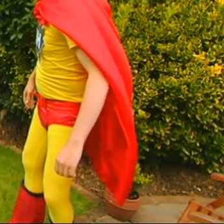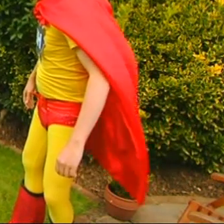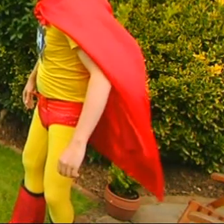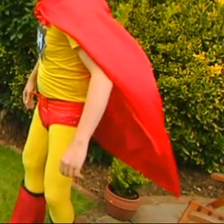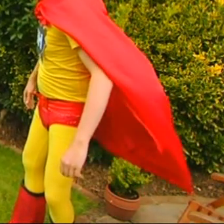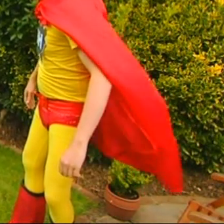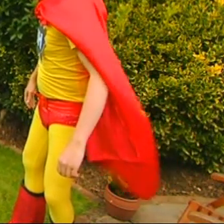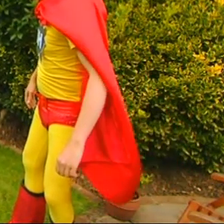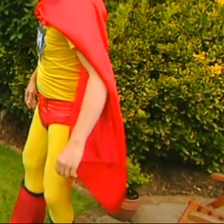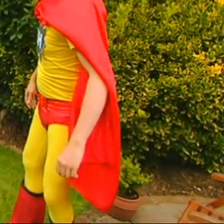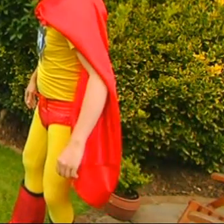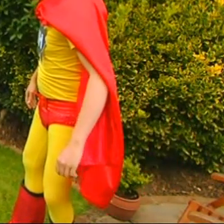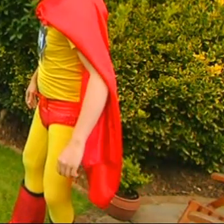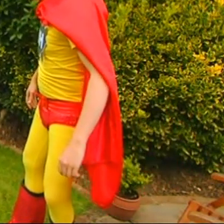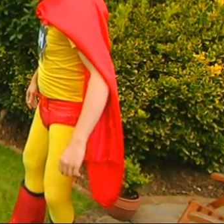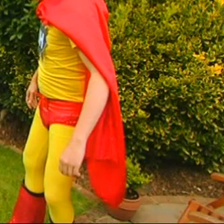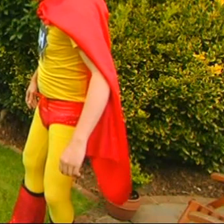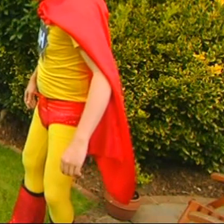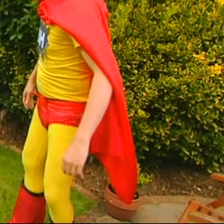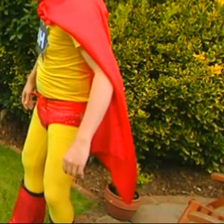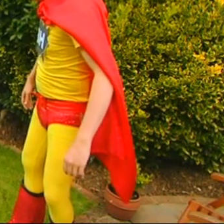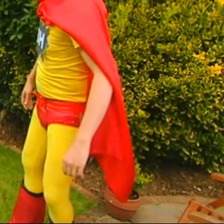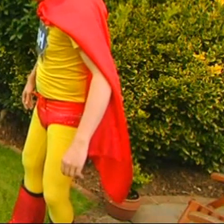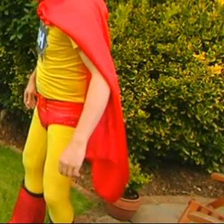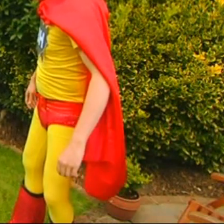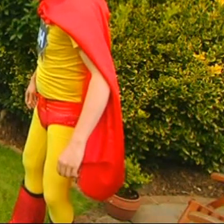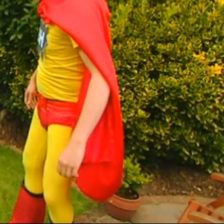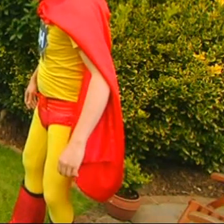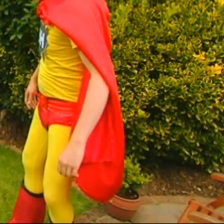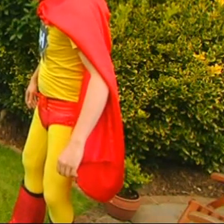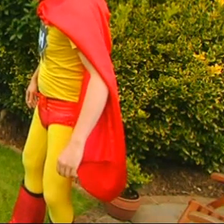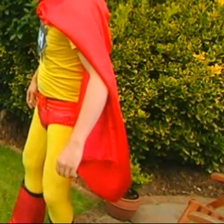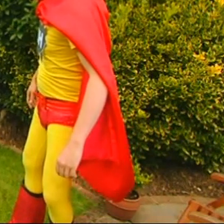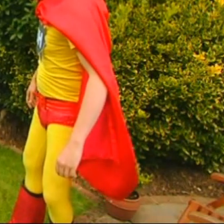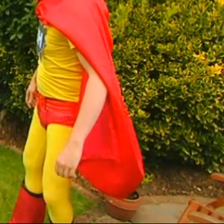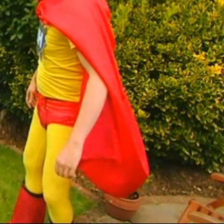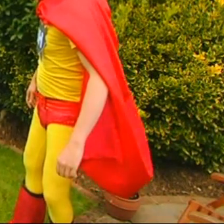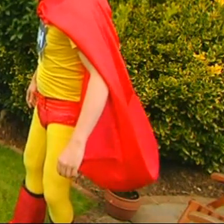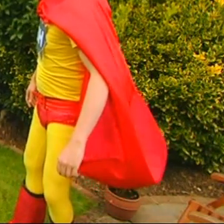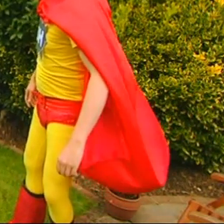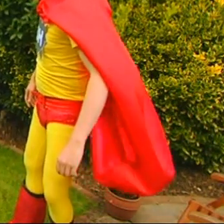Thank you.